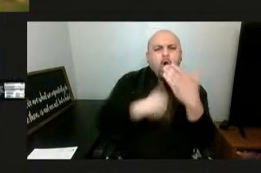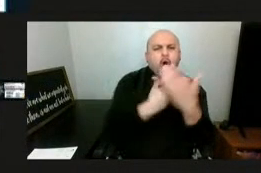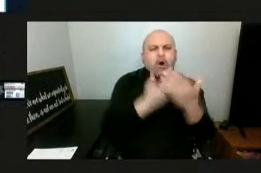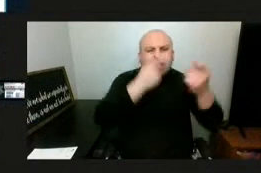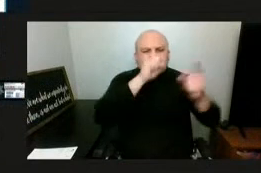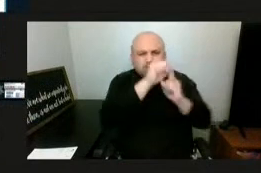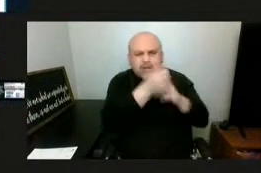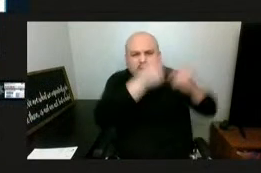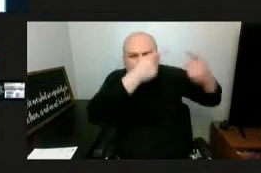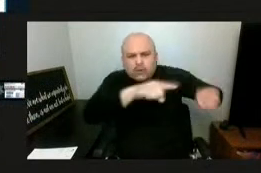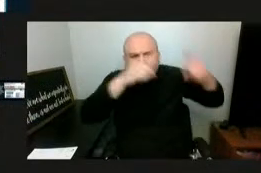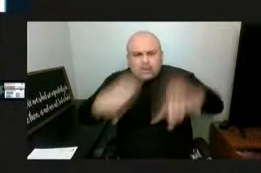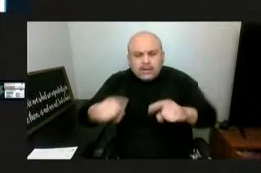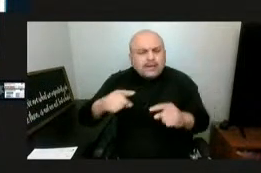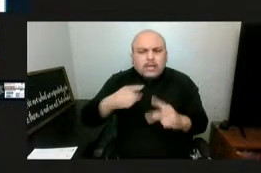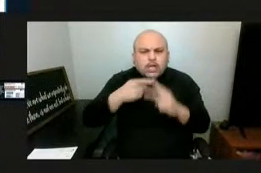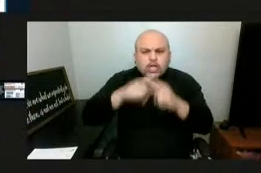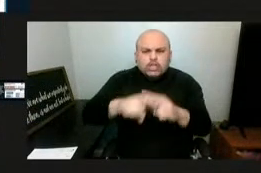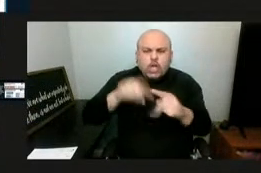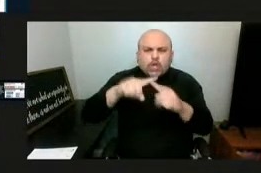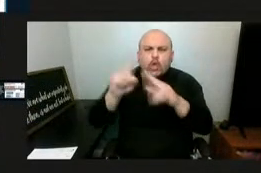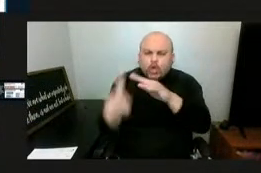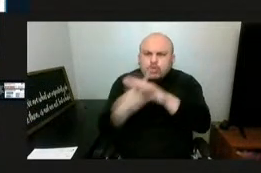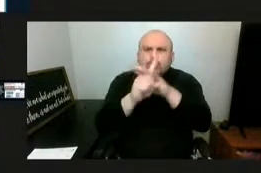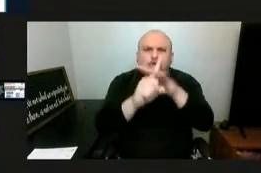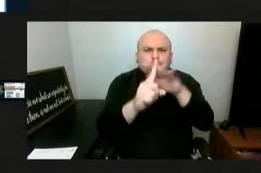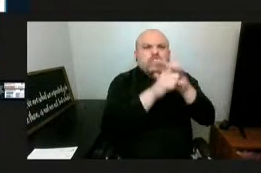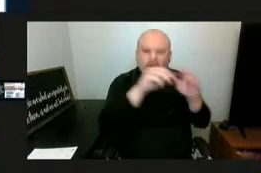it starts to show up in the data.